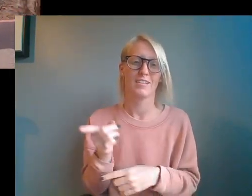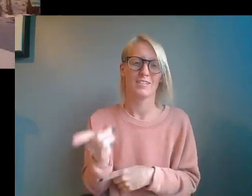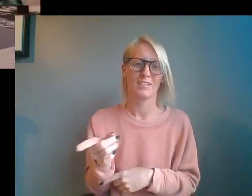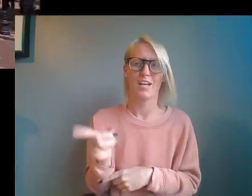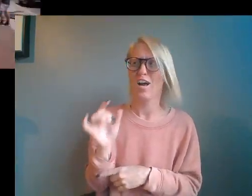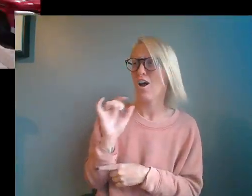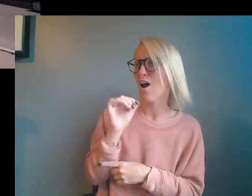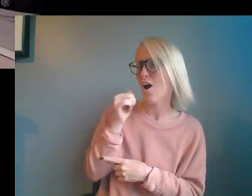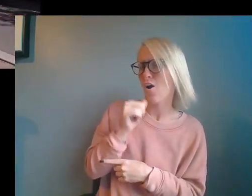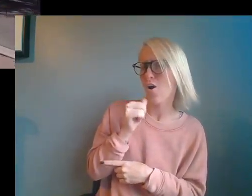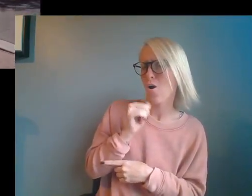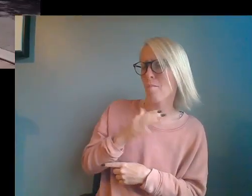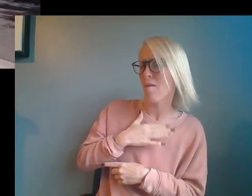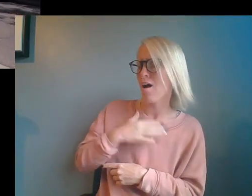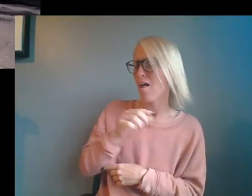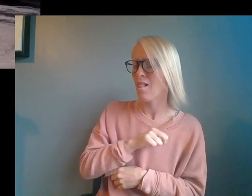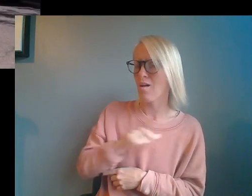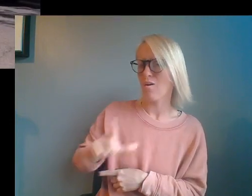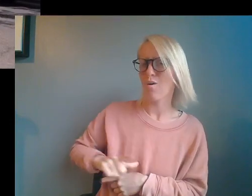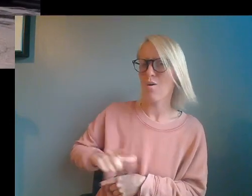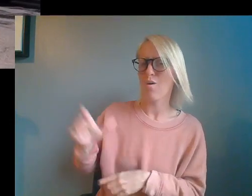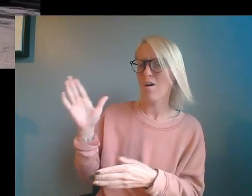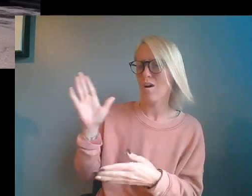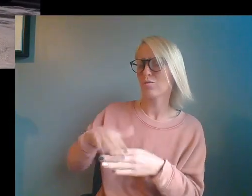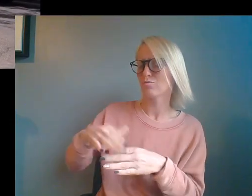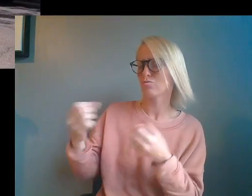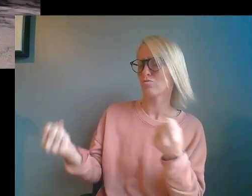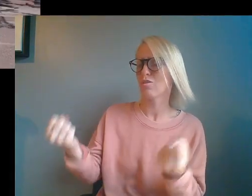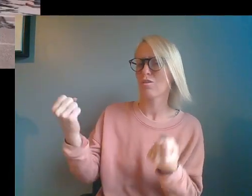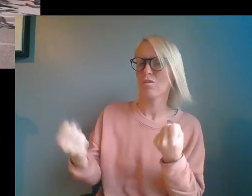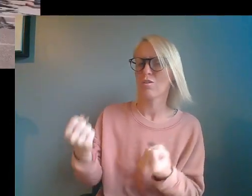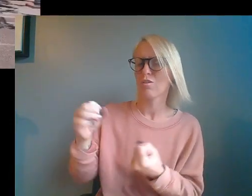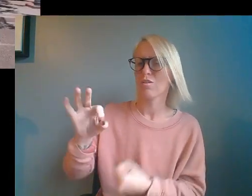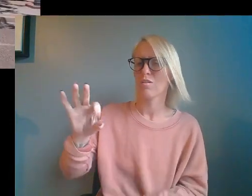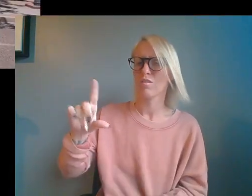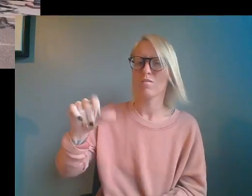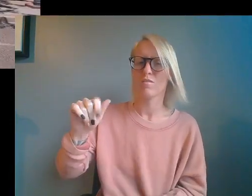girl, my lord, in a flatbed Ford slowing down.